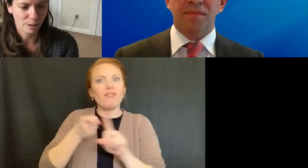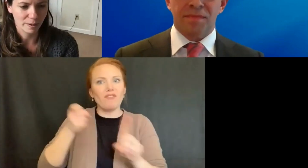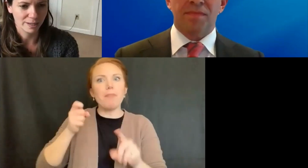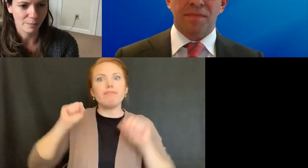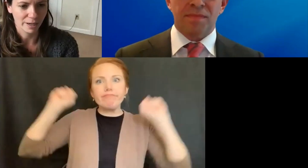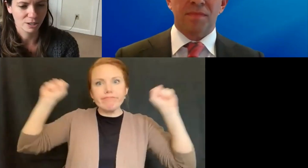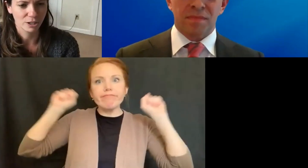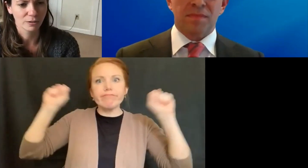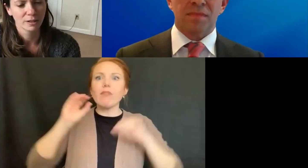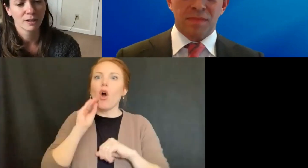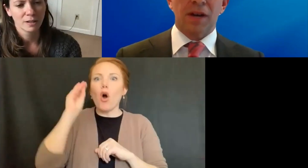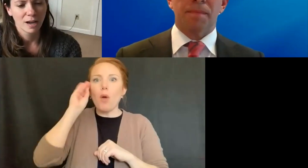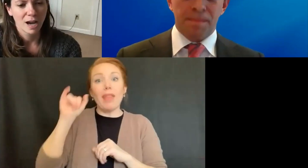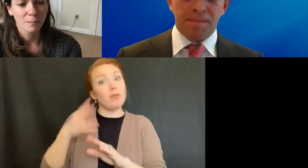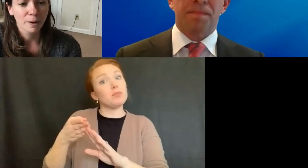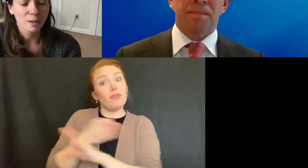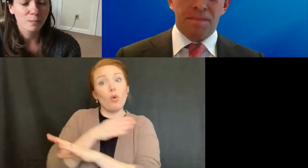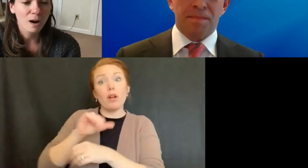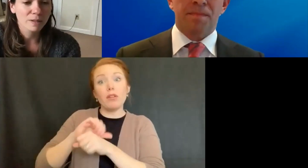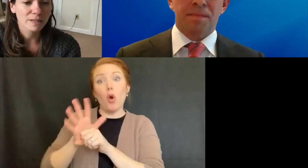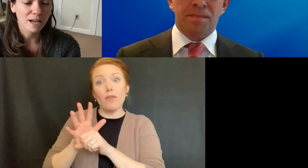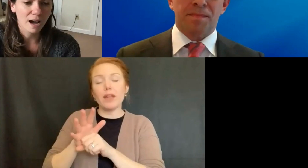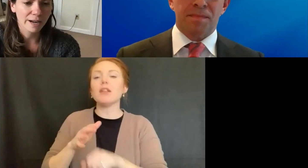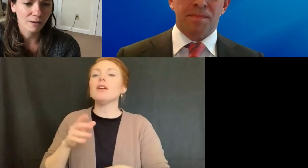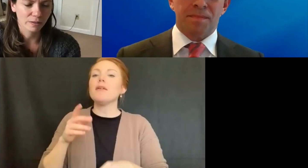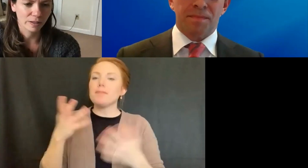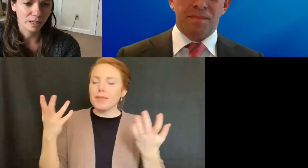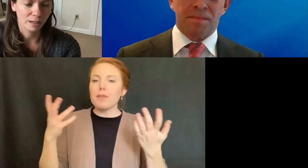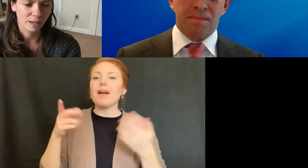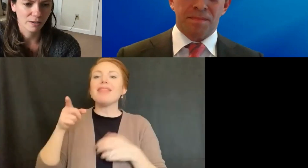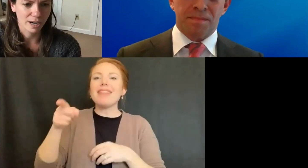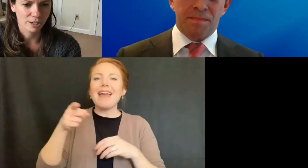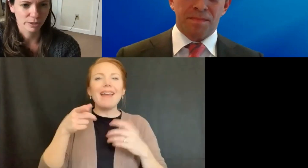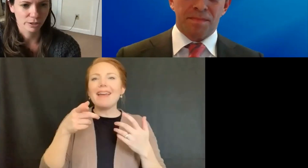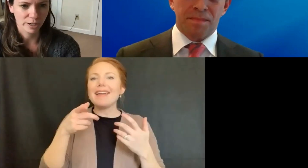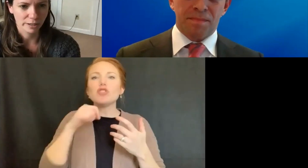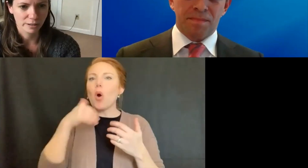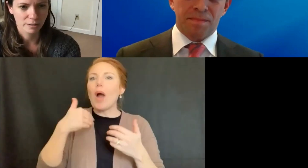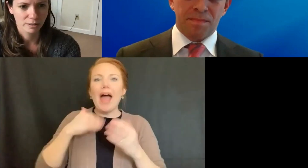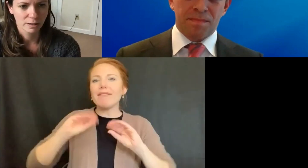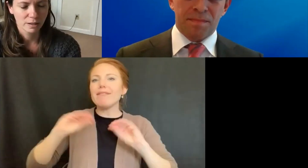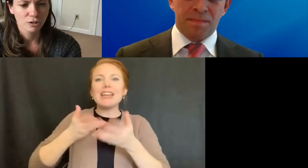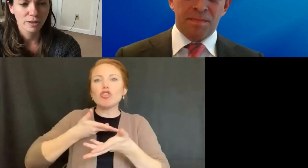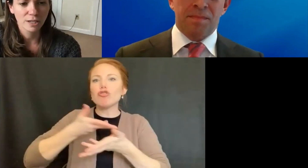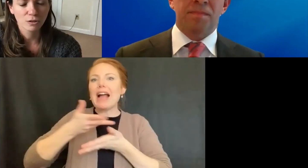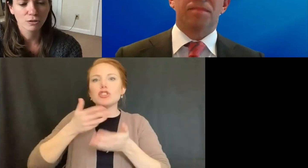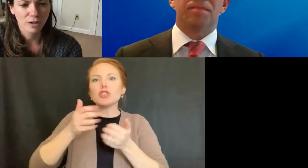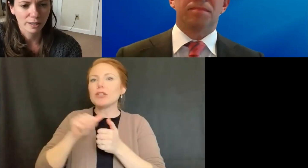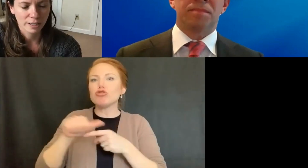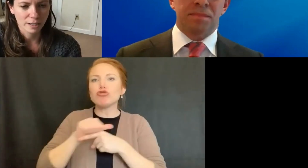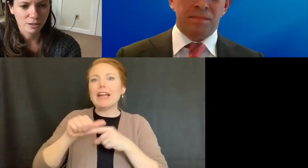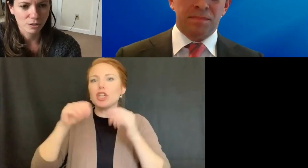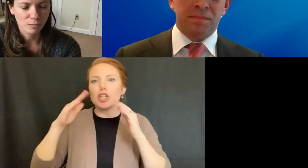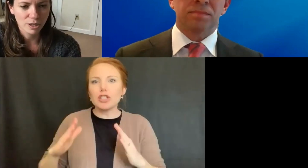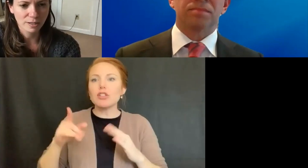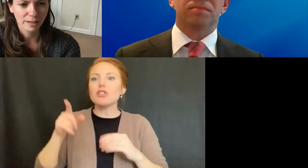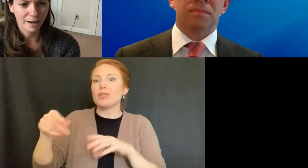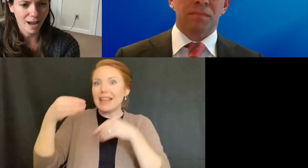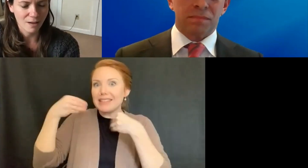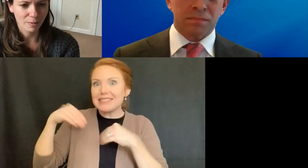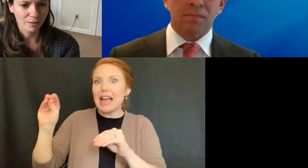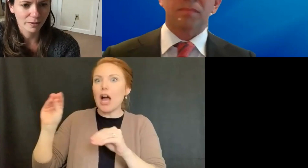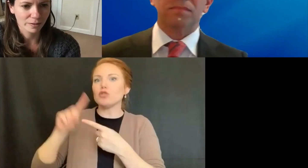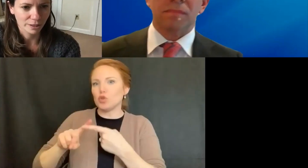was pre-pandemic too. Yep. But the problem is they cut out the interaction with trainers. So they sold directly to consumers